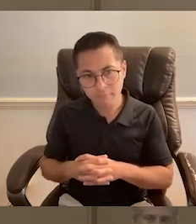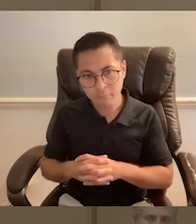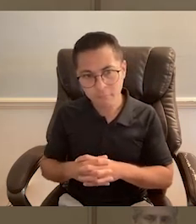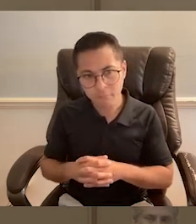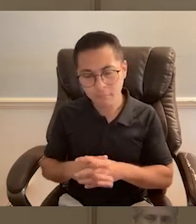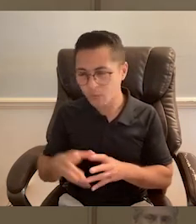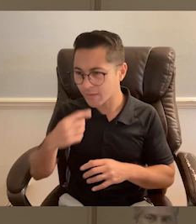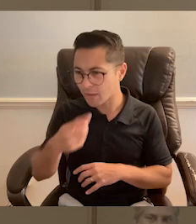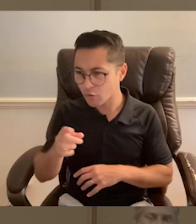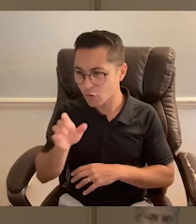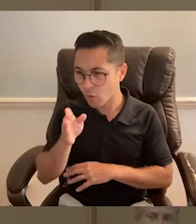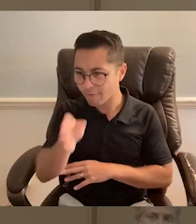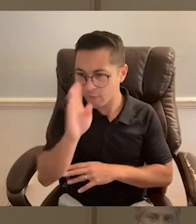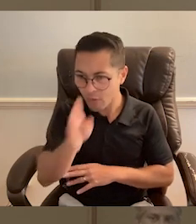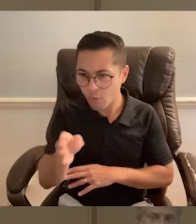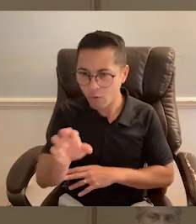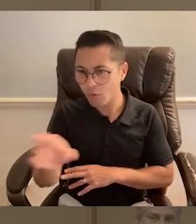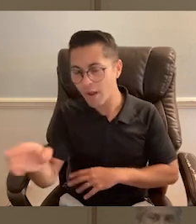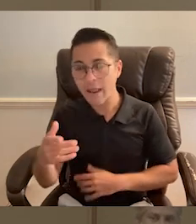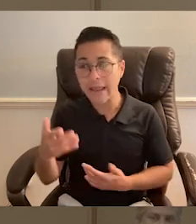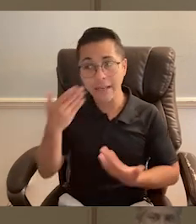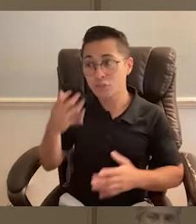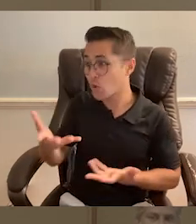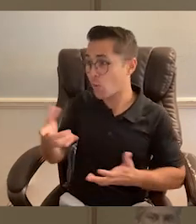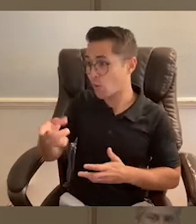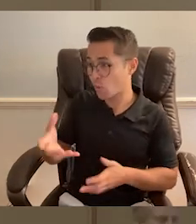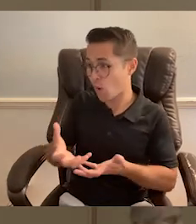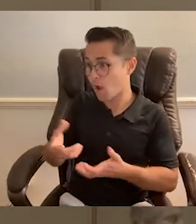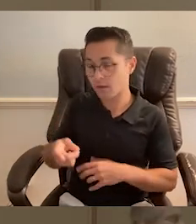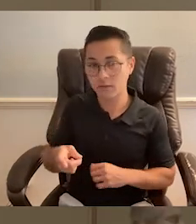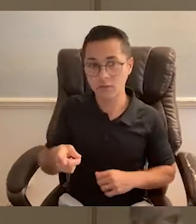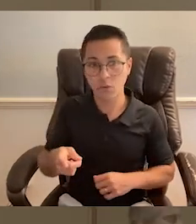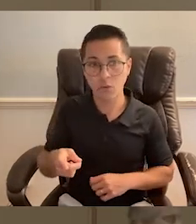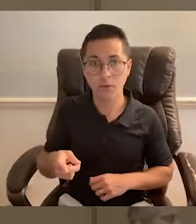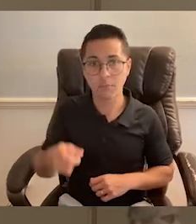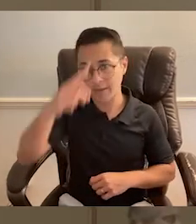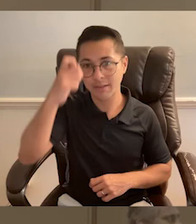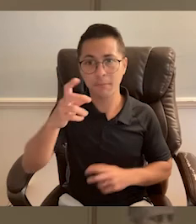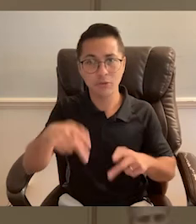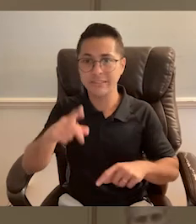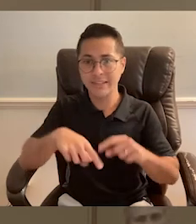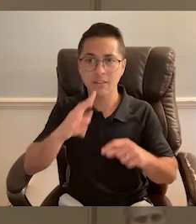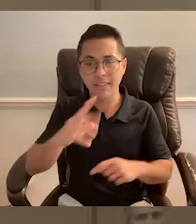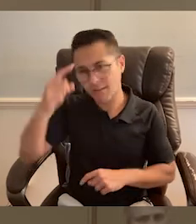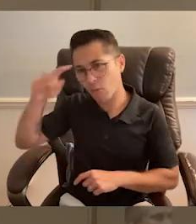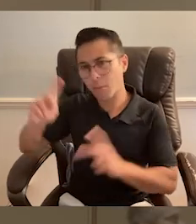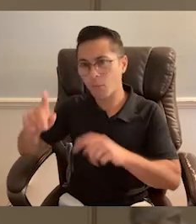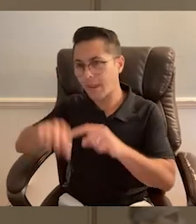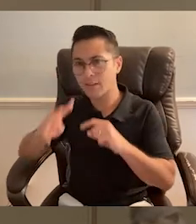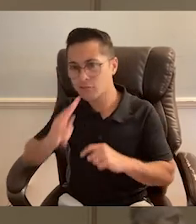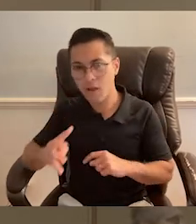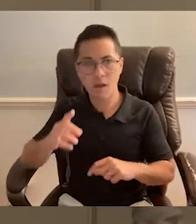they need to be changed, and there are pictures of clean and dirty, and then they see that, it can verbally say, I'm dirty,